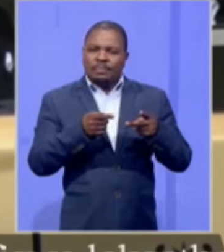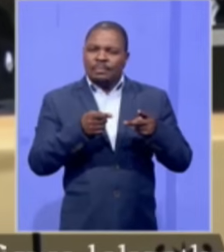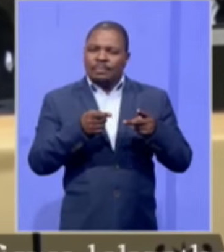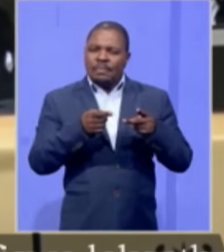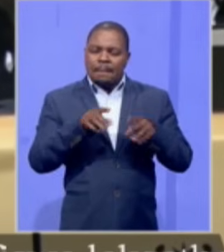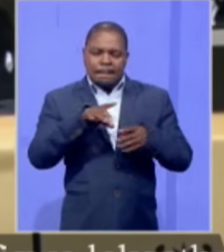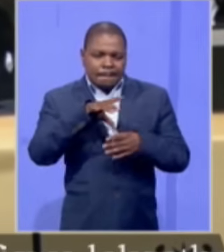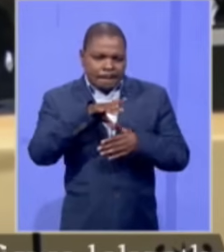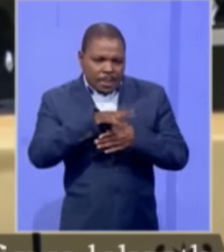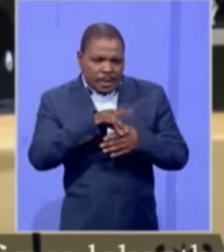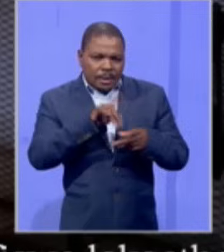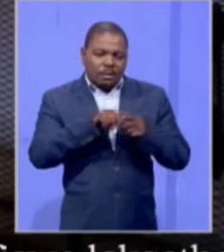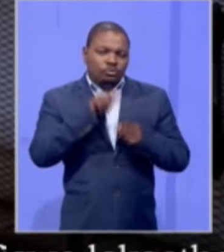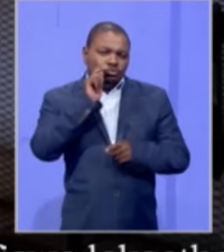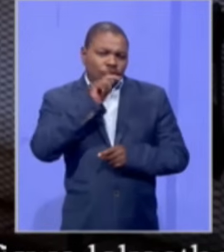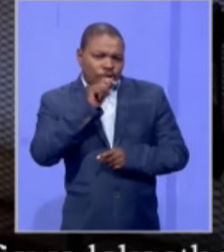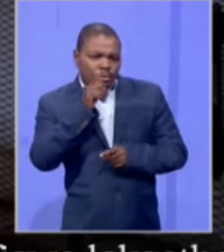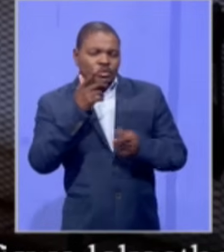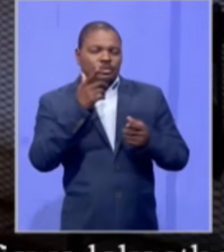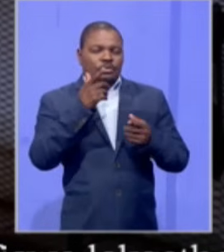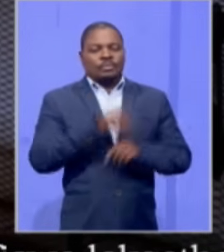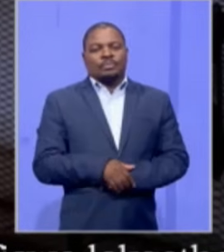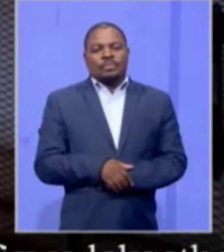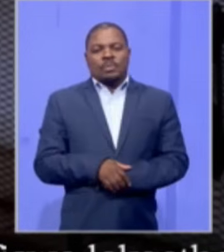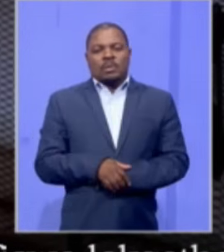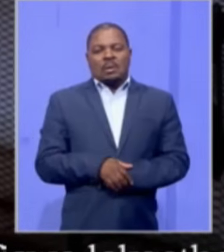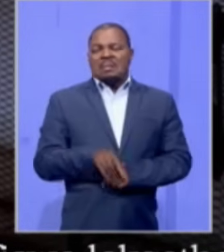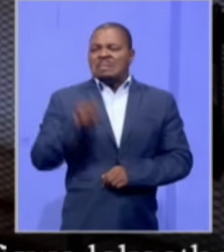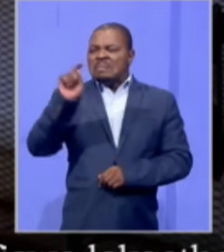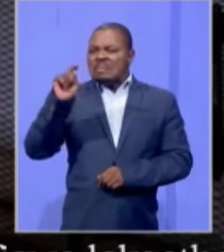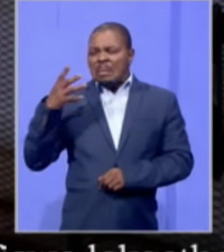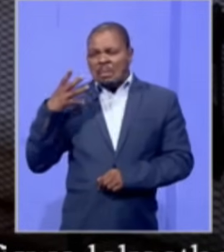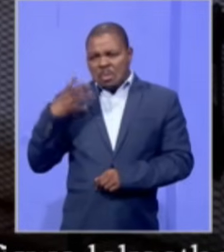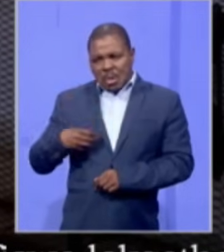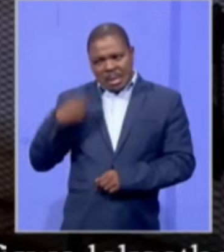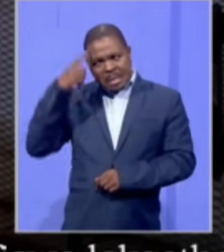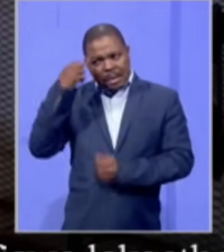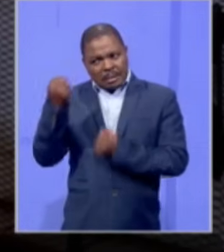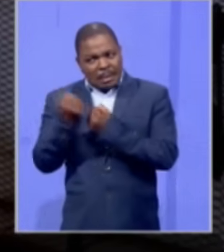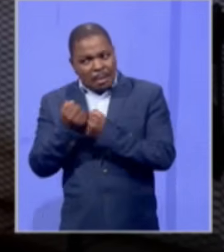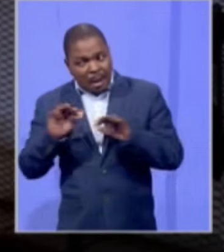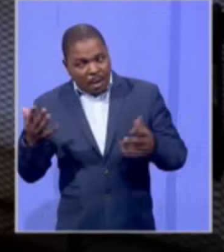meats and poultry products. Molemong wa ho tshehetsa baahi ba kojwana di mahetleng letona la